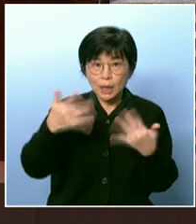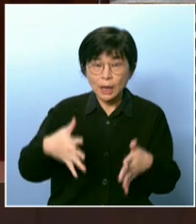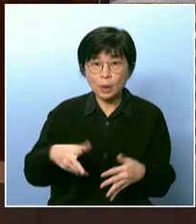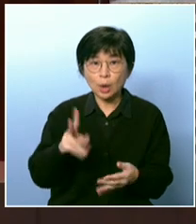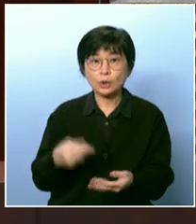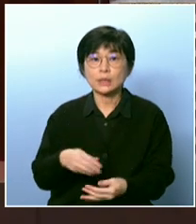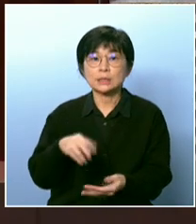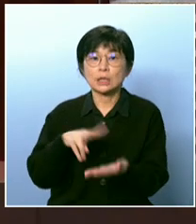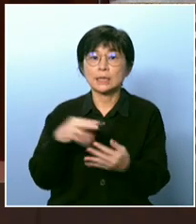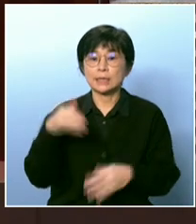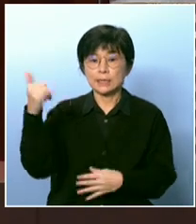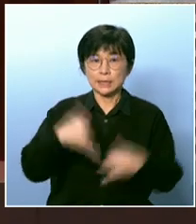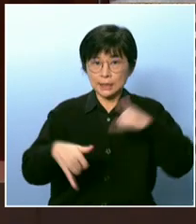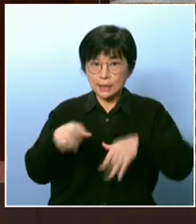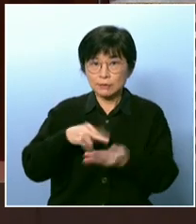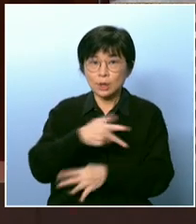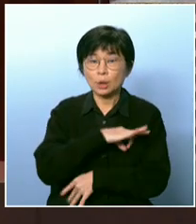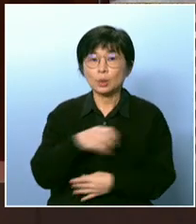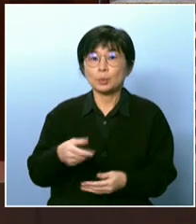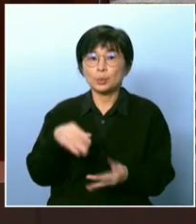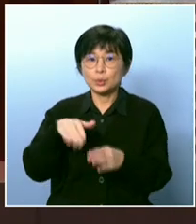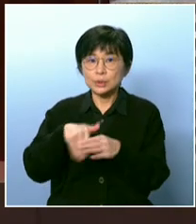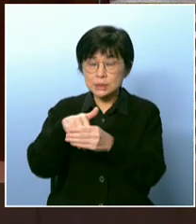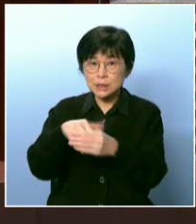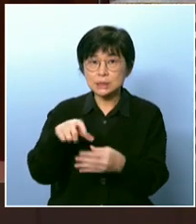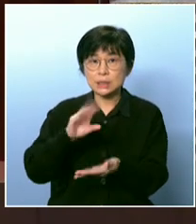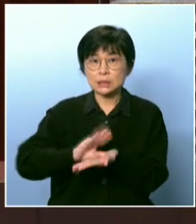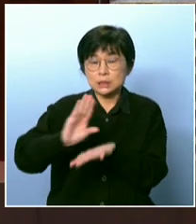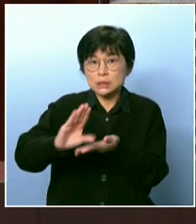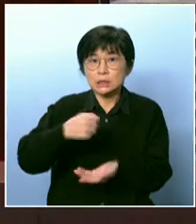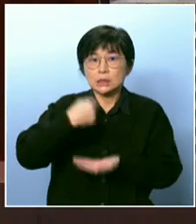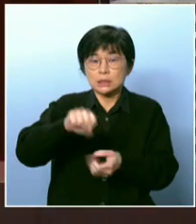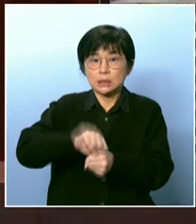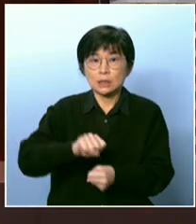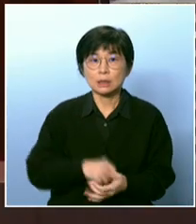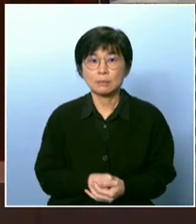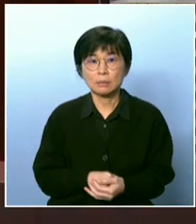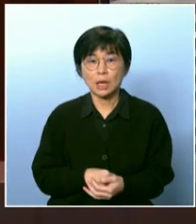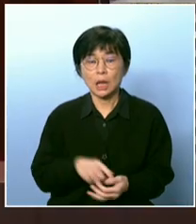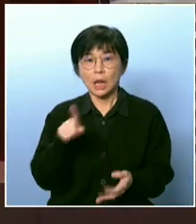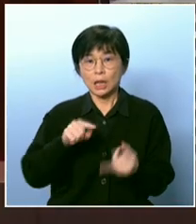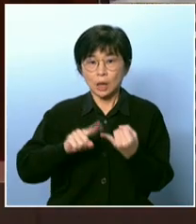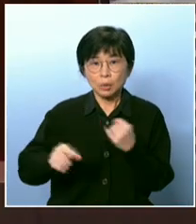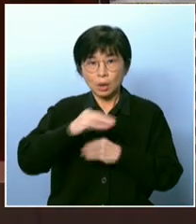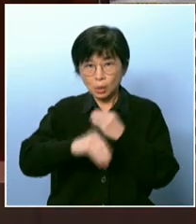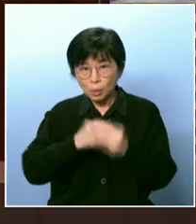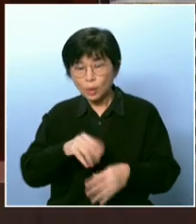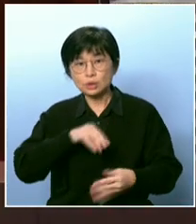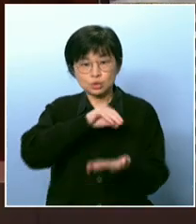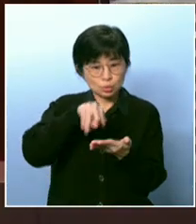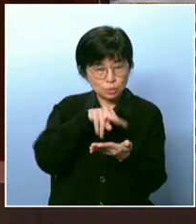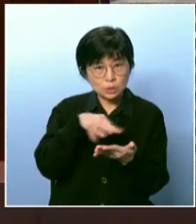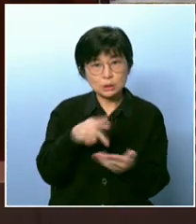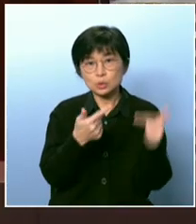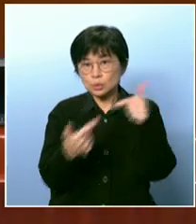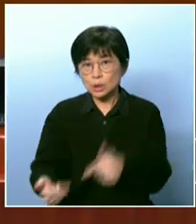we apply for funding when we have run down the existing reserves. We will try